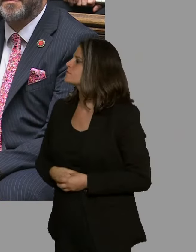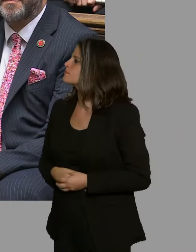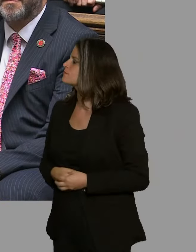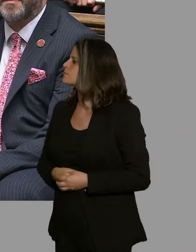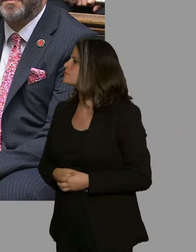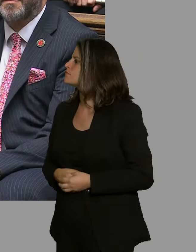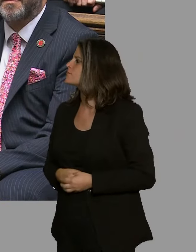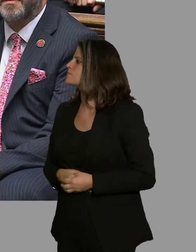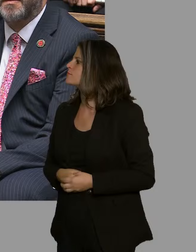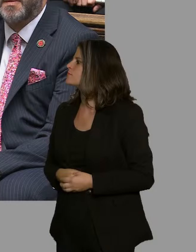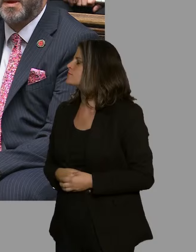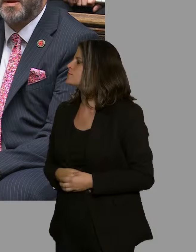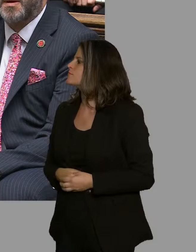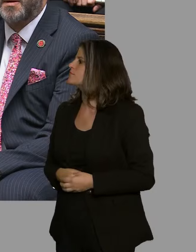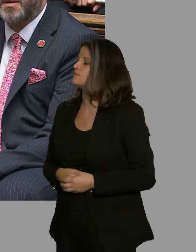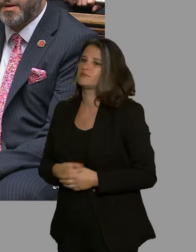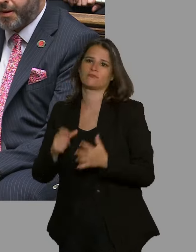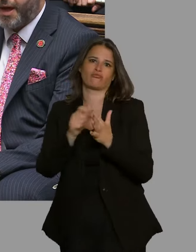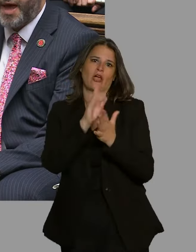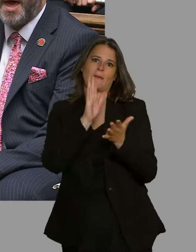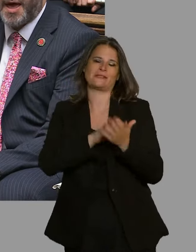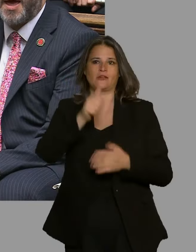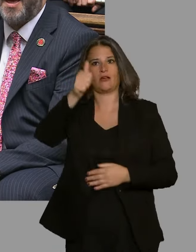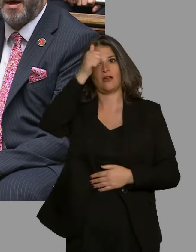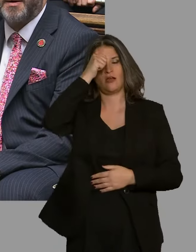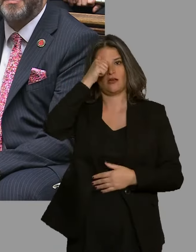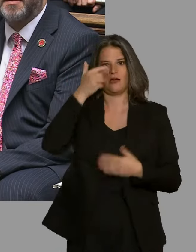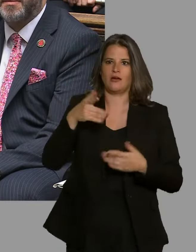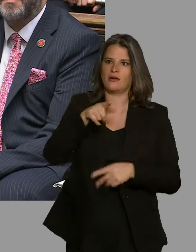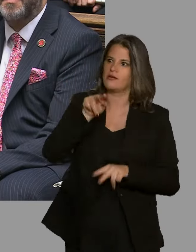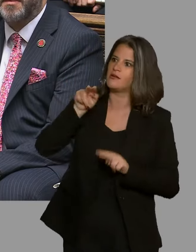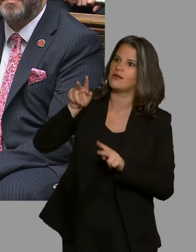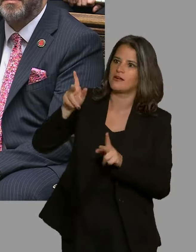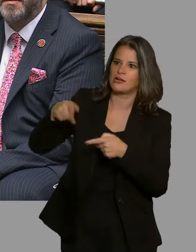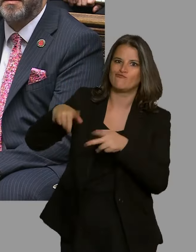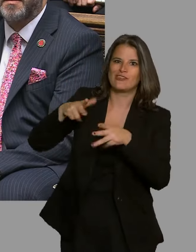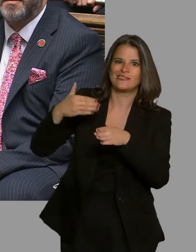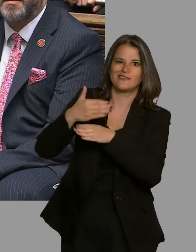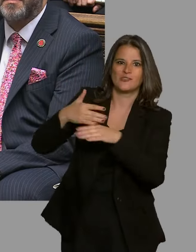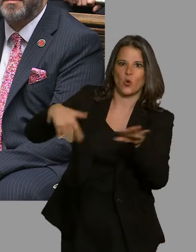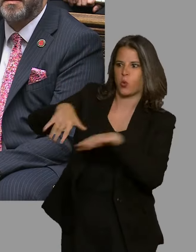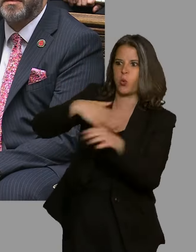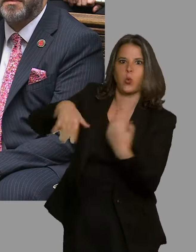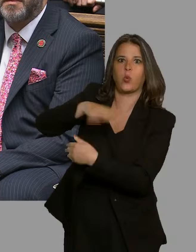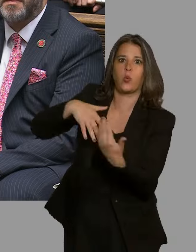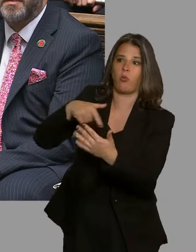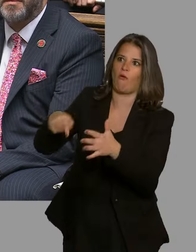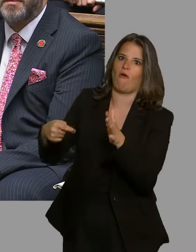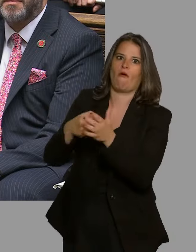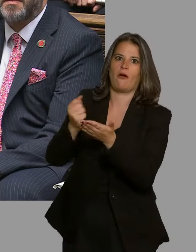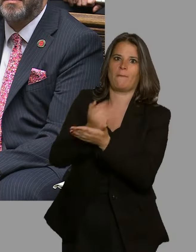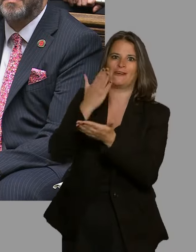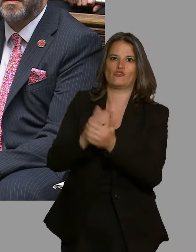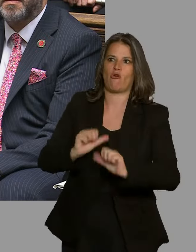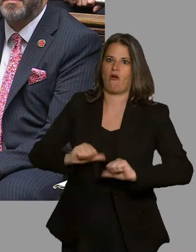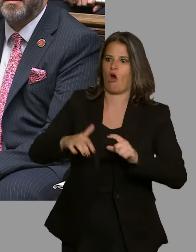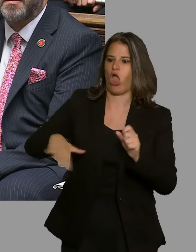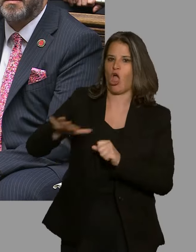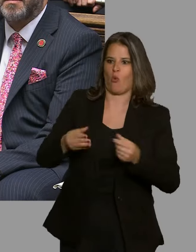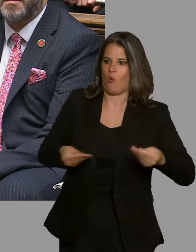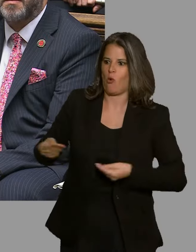uncontrolled growth of betting shops and vape stores. Research shows this concern is not isolated. Nearly half